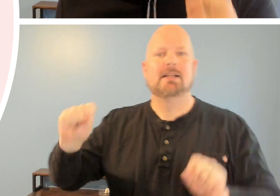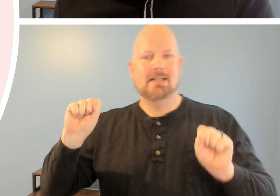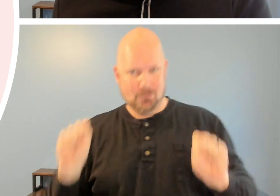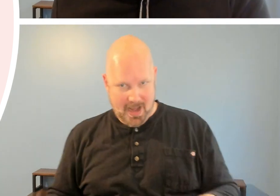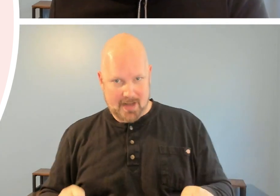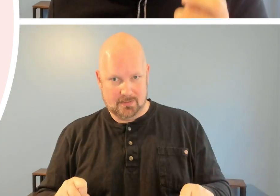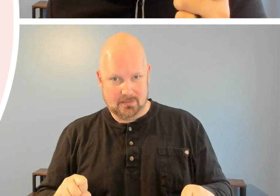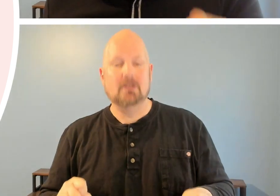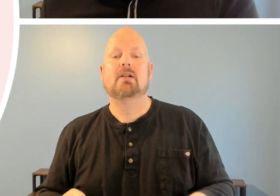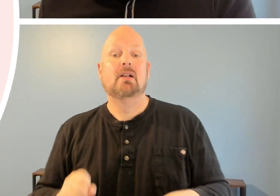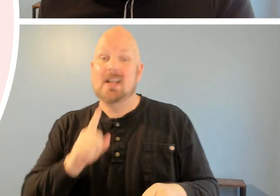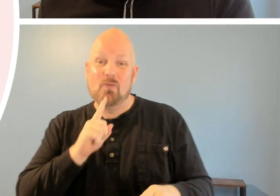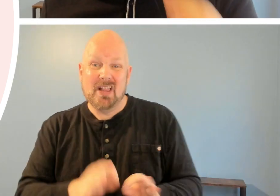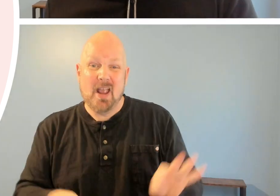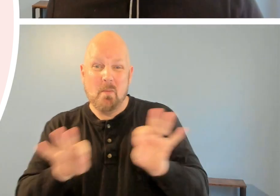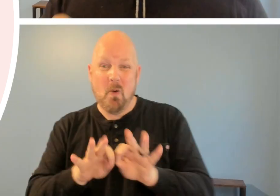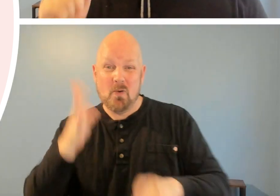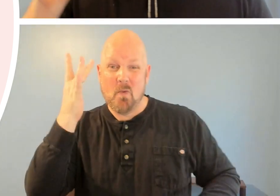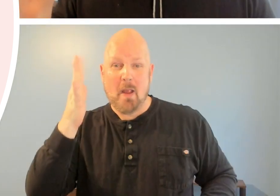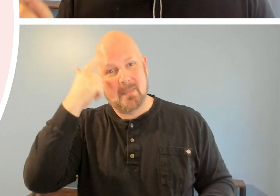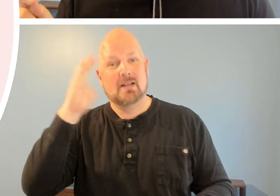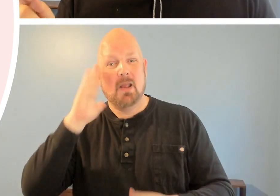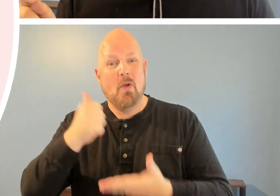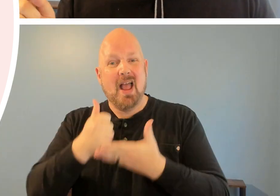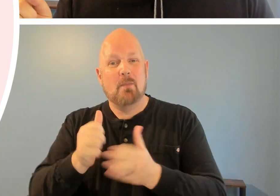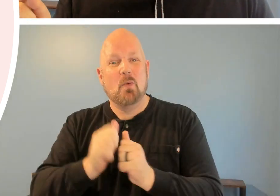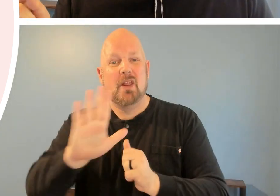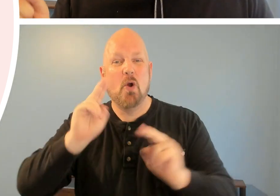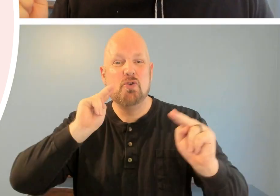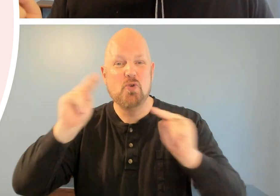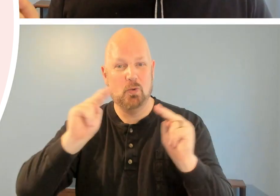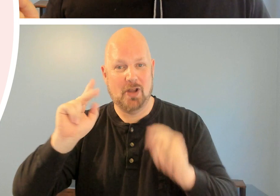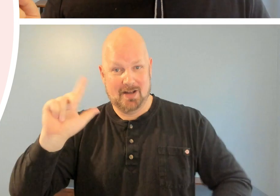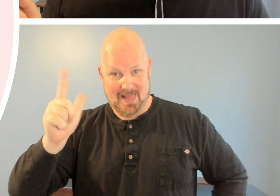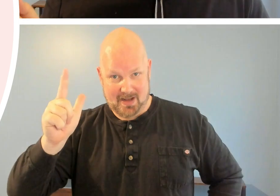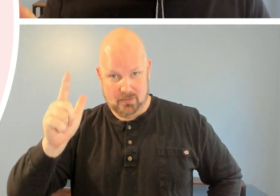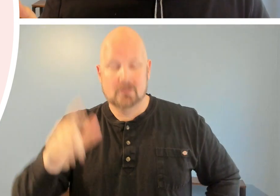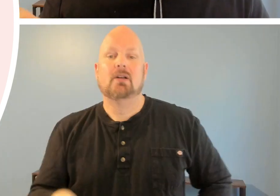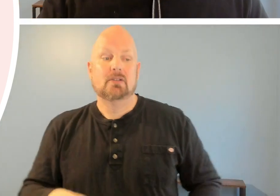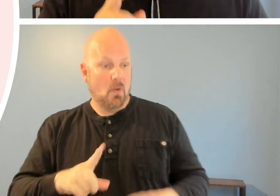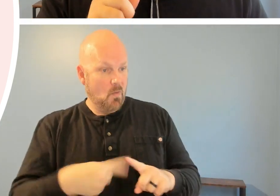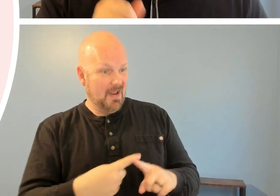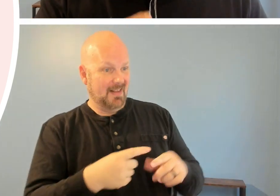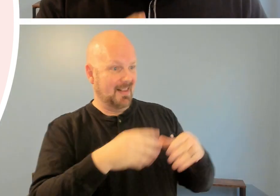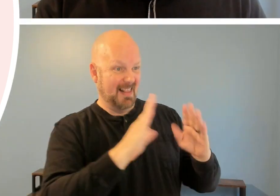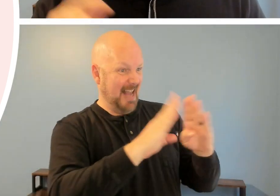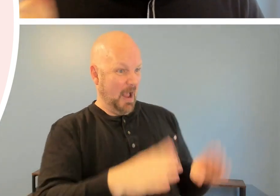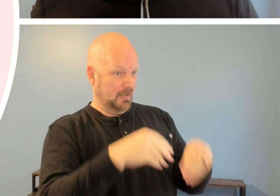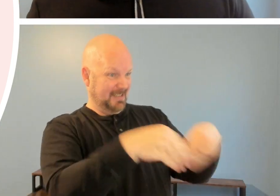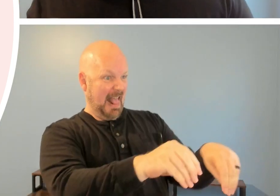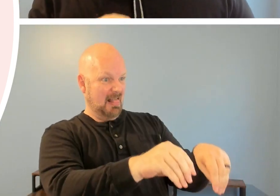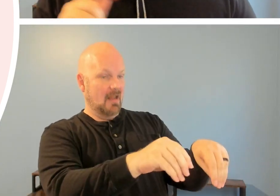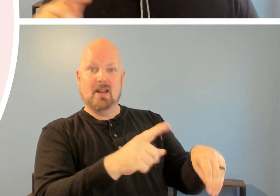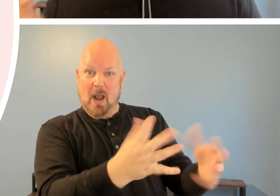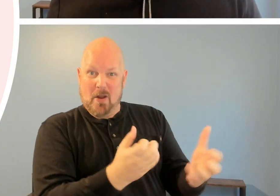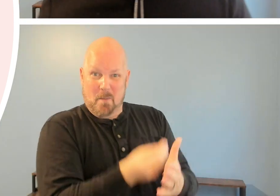because it's going to help you in your negotiations later when you've made that offer to the seller of this great house that you want to buy. From the seller's point